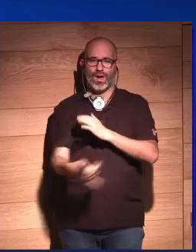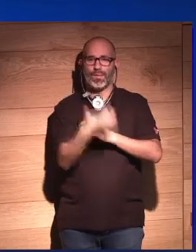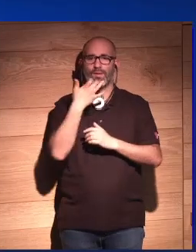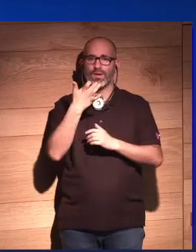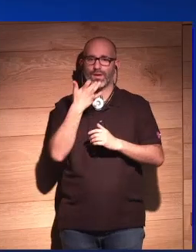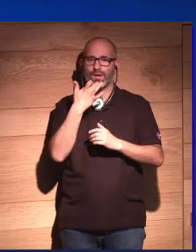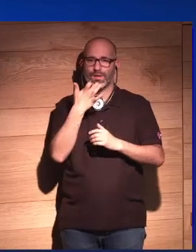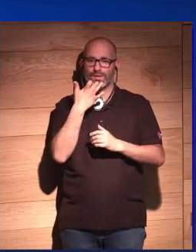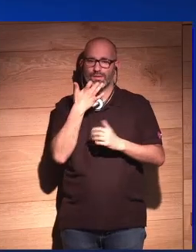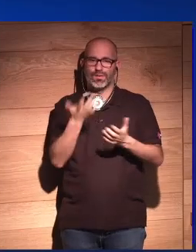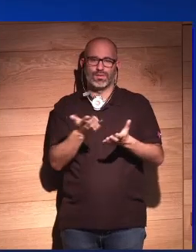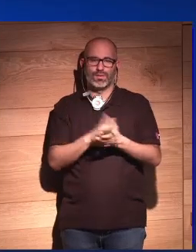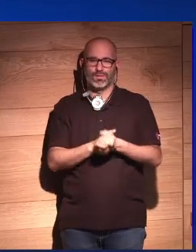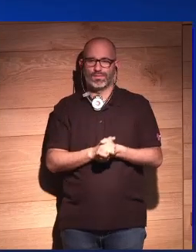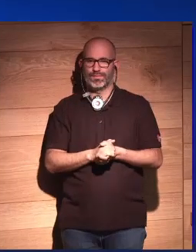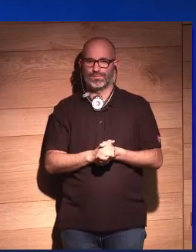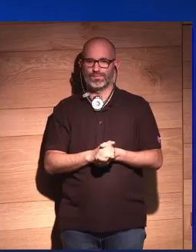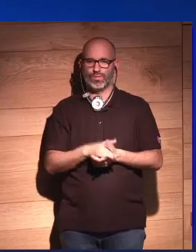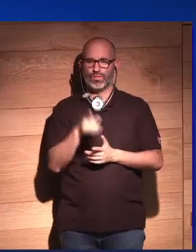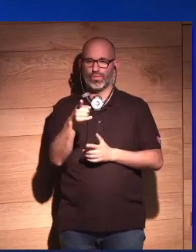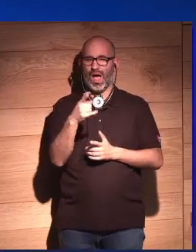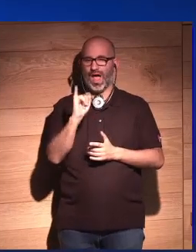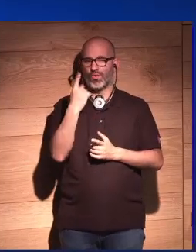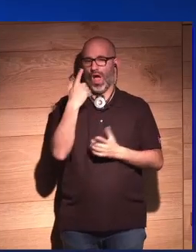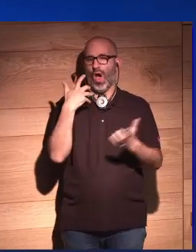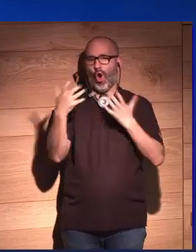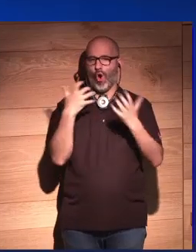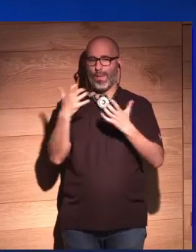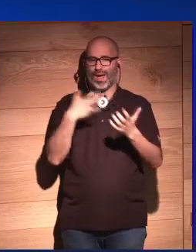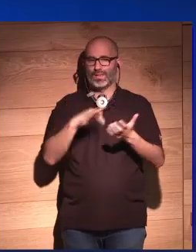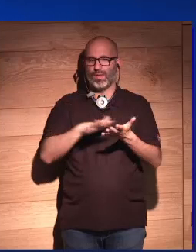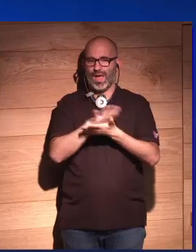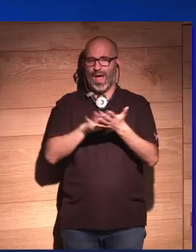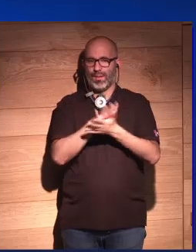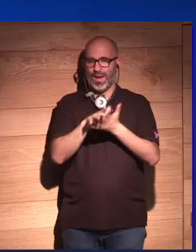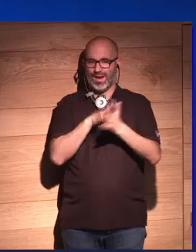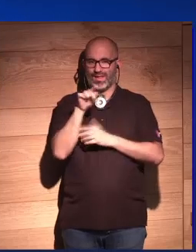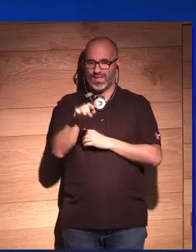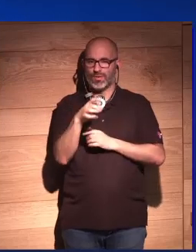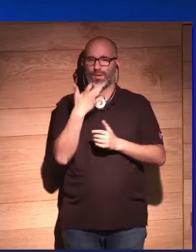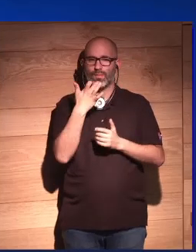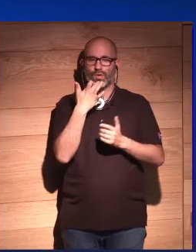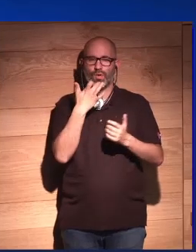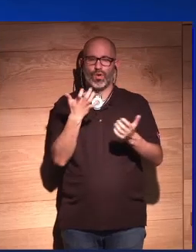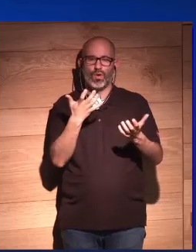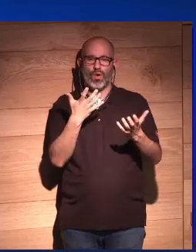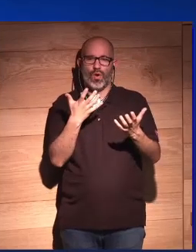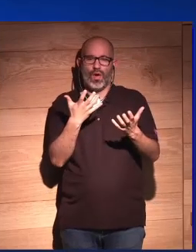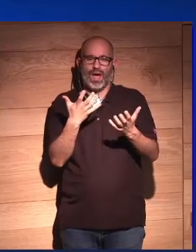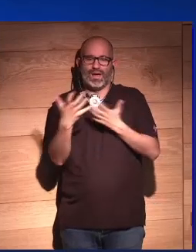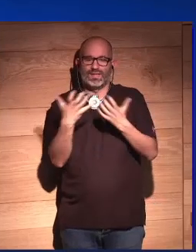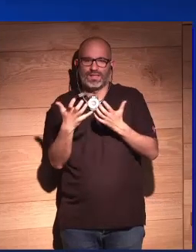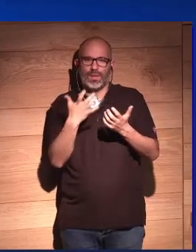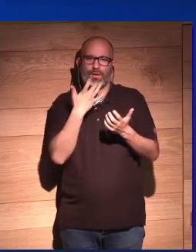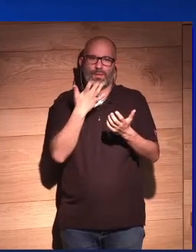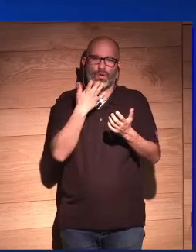musicians will come at this in a really different way. Performance artists are really, the piece called Wolves in the